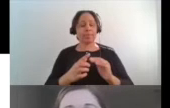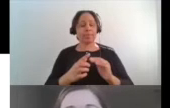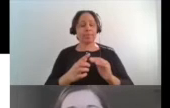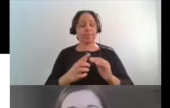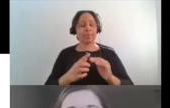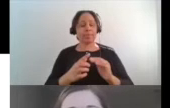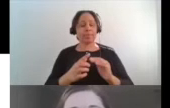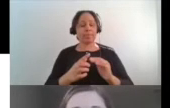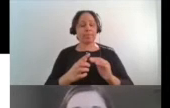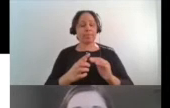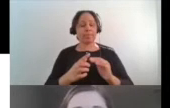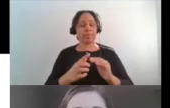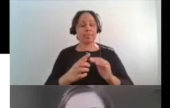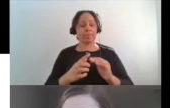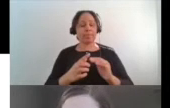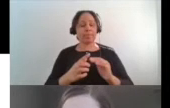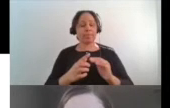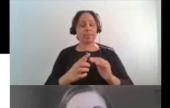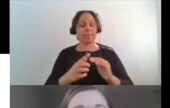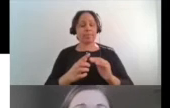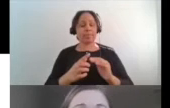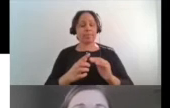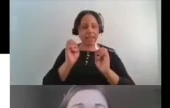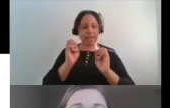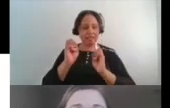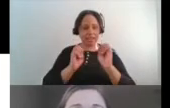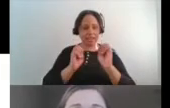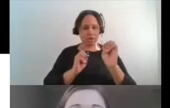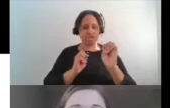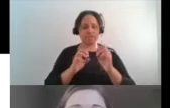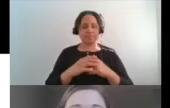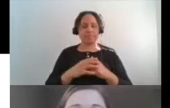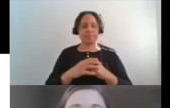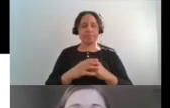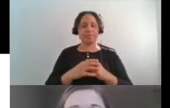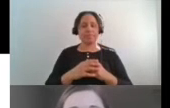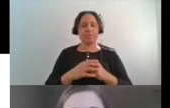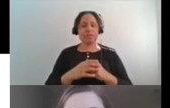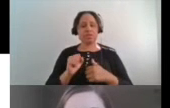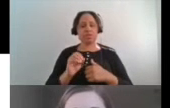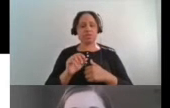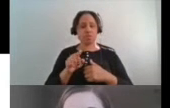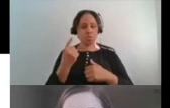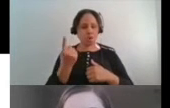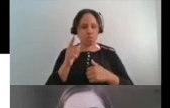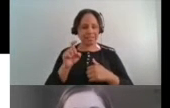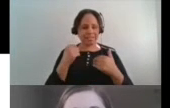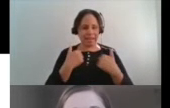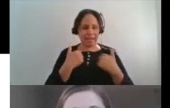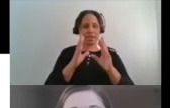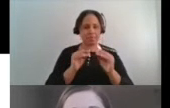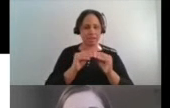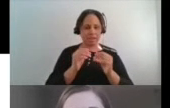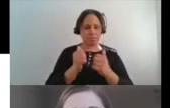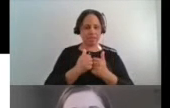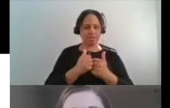of an overview of the transplant evaluation. So you always have to have a meeting with one of our